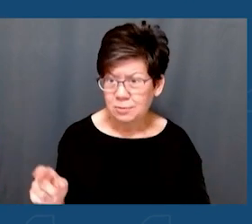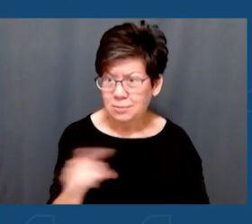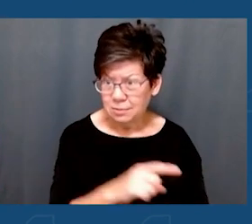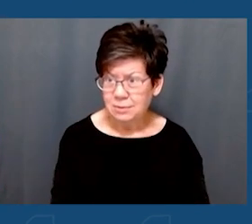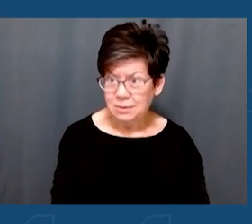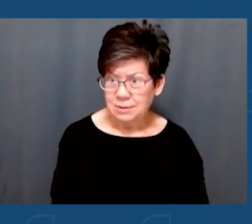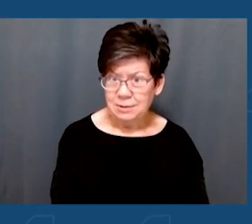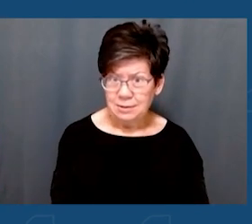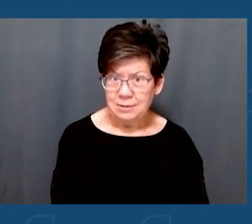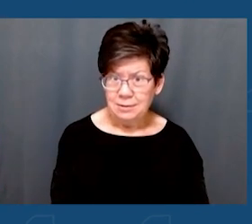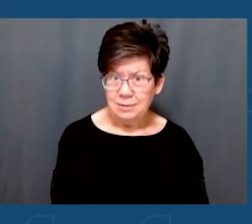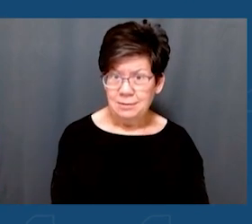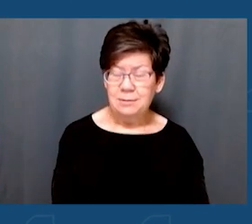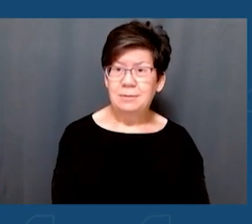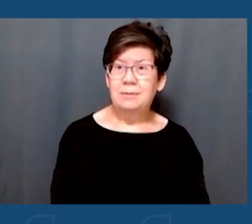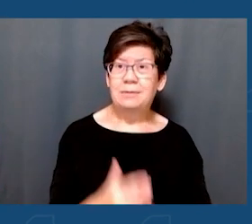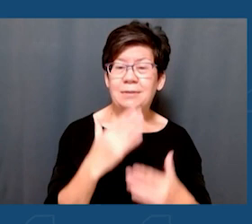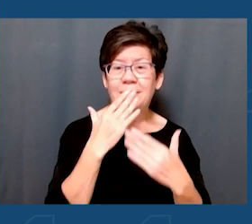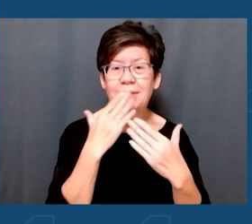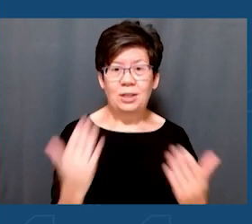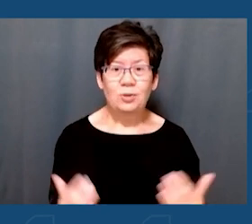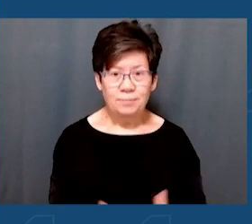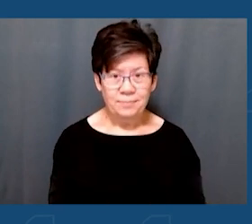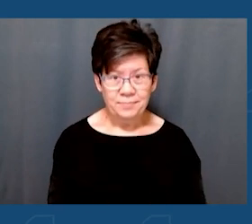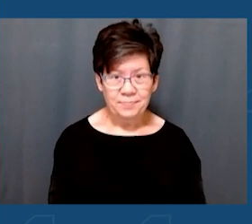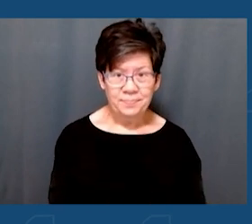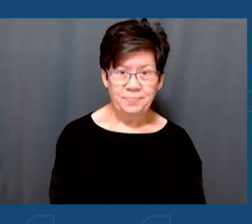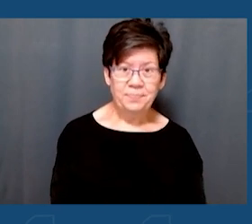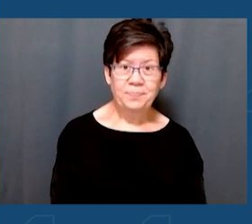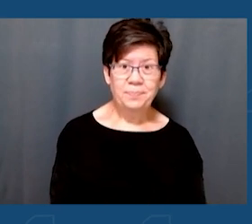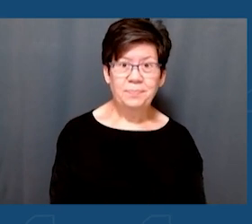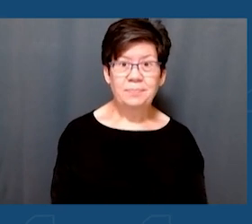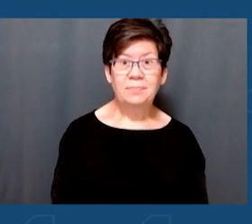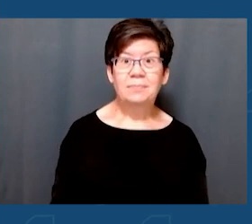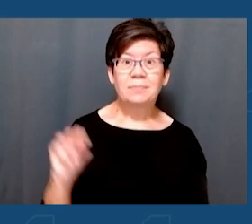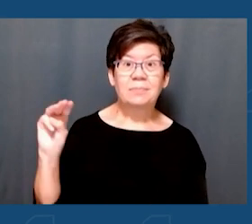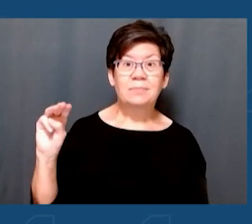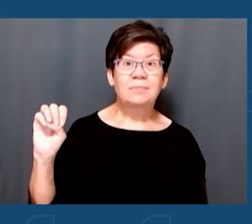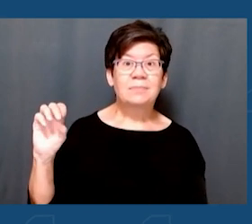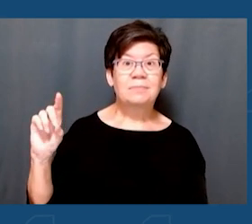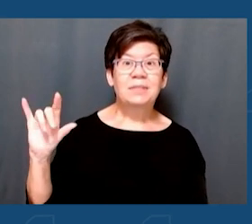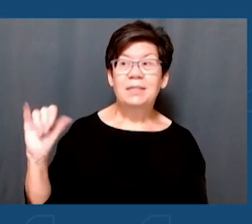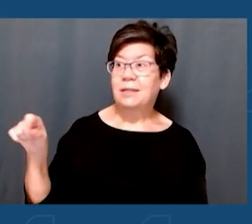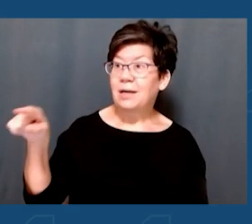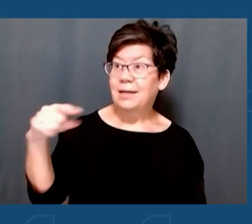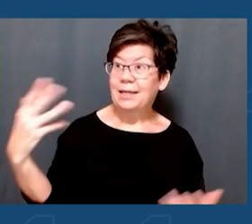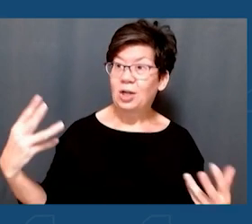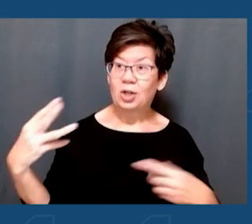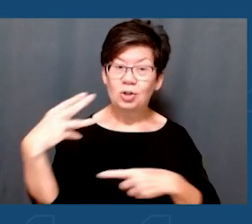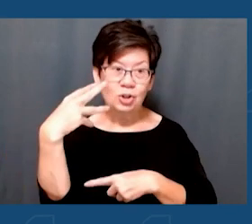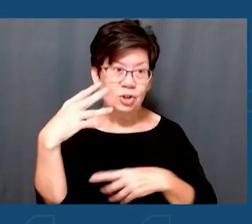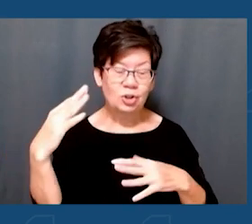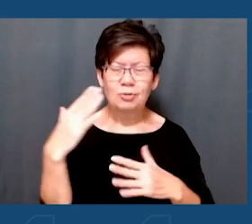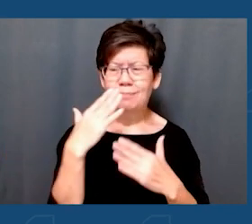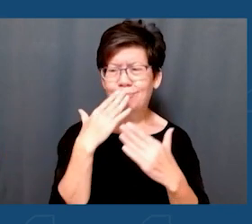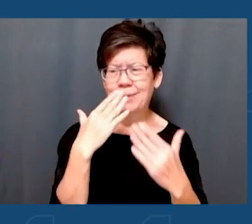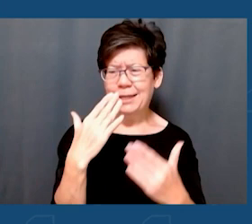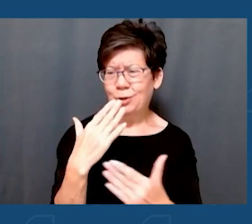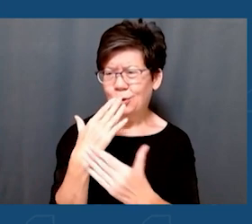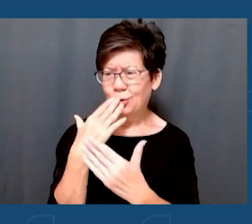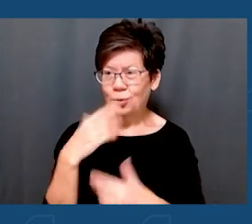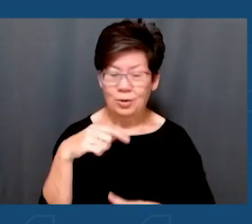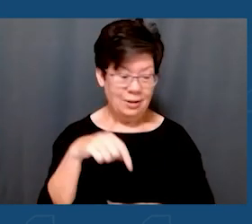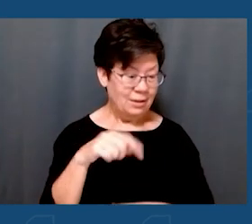Thank you very much. I'd like to thank the media for being here. These are the stories that are